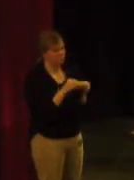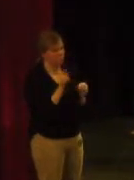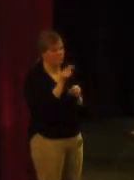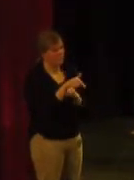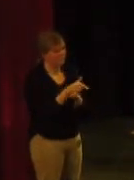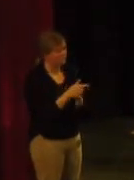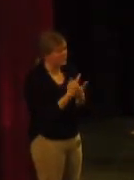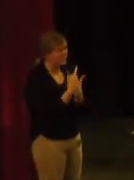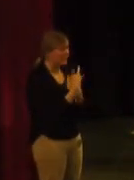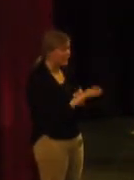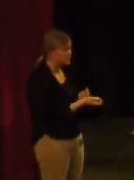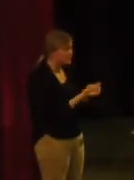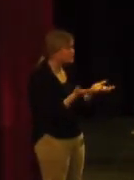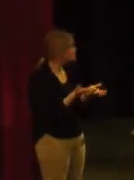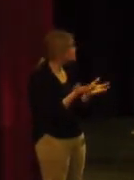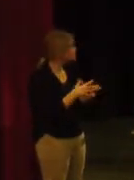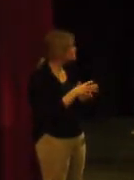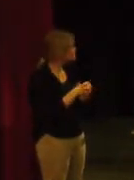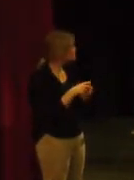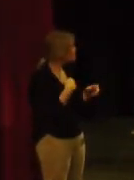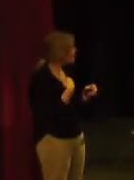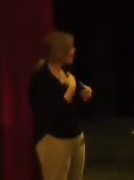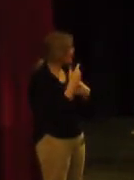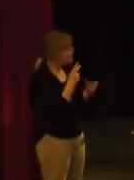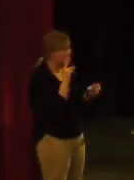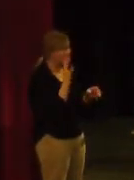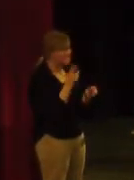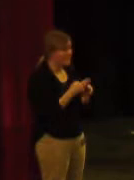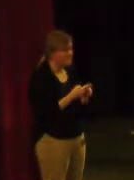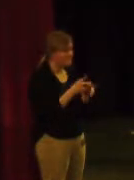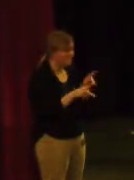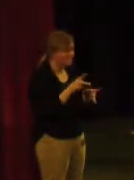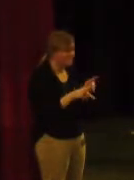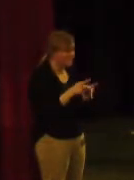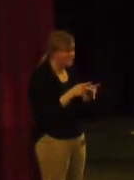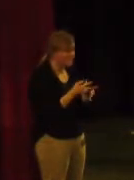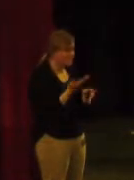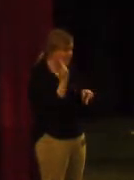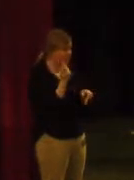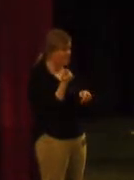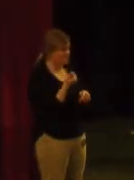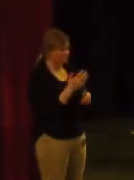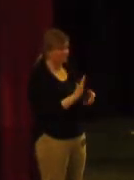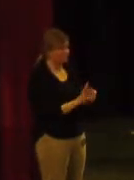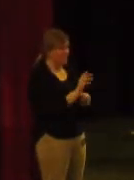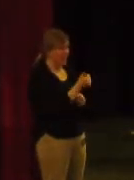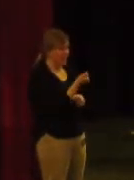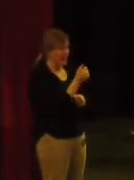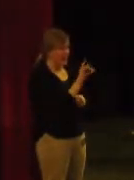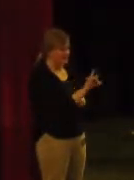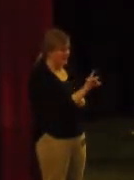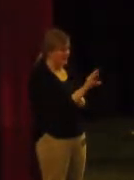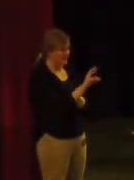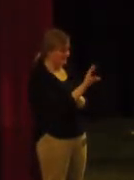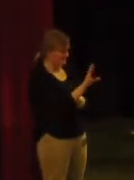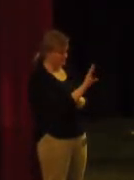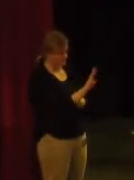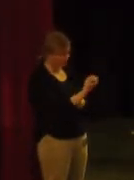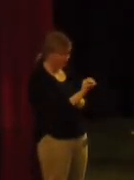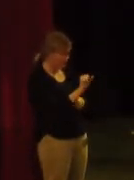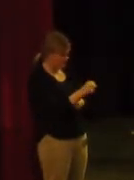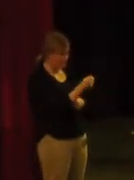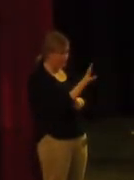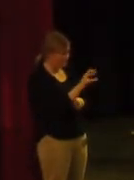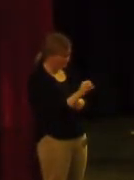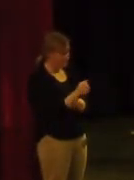Interestingly, I mentioned that, you know, there were people that were back in 1840, 1850 that became American citizens who